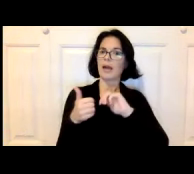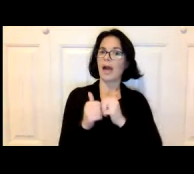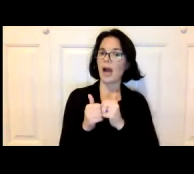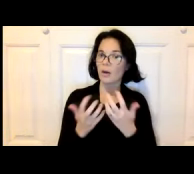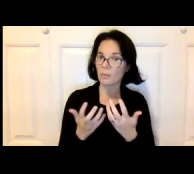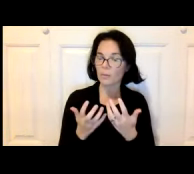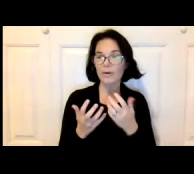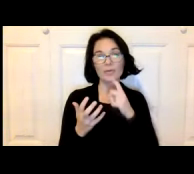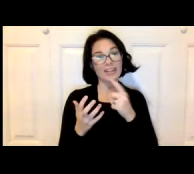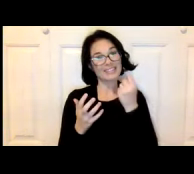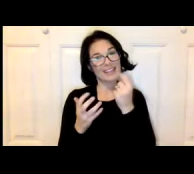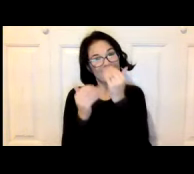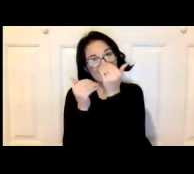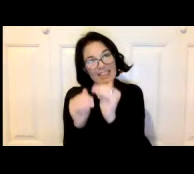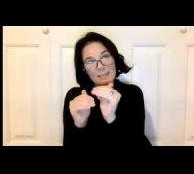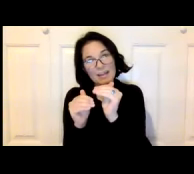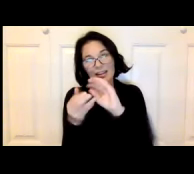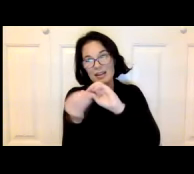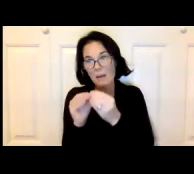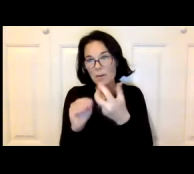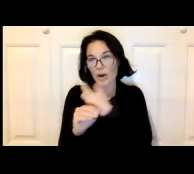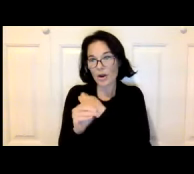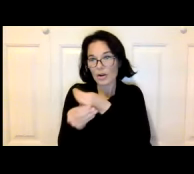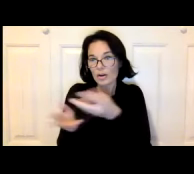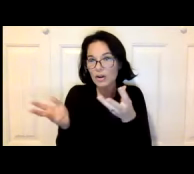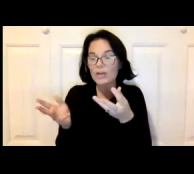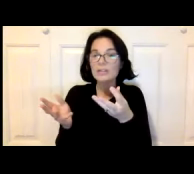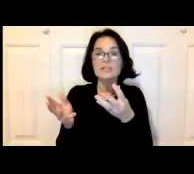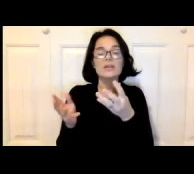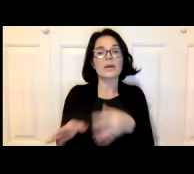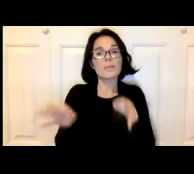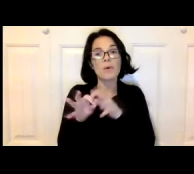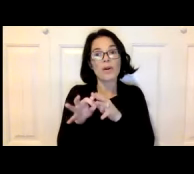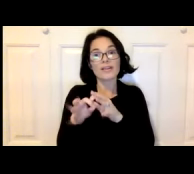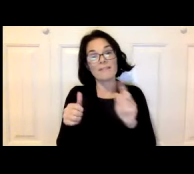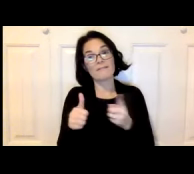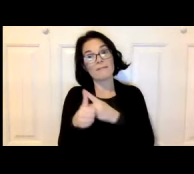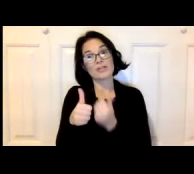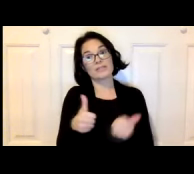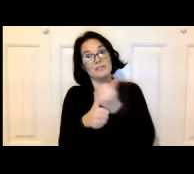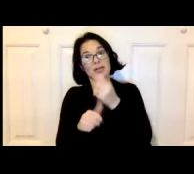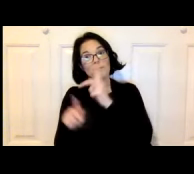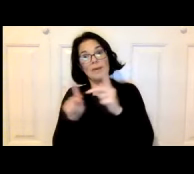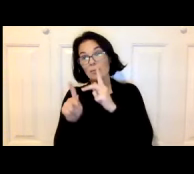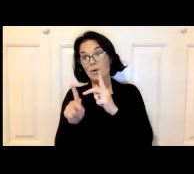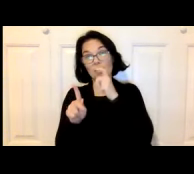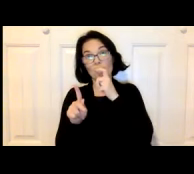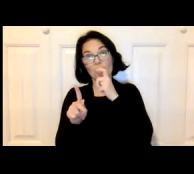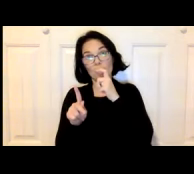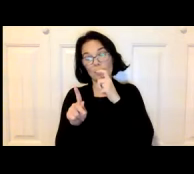will be very limited, so it's important that we get these vaccines out first to those who are being most affected. Next